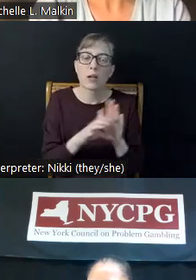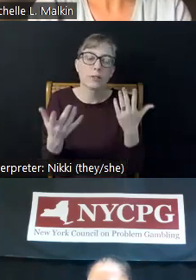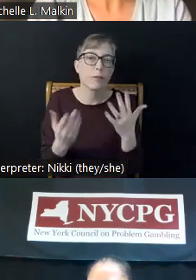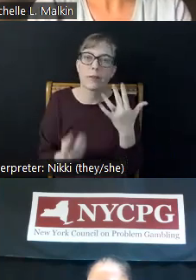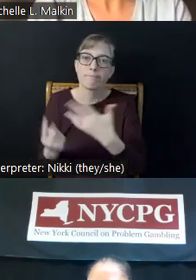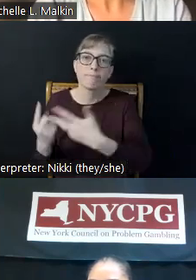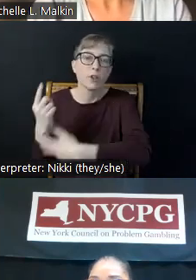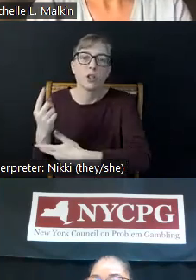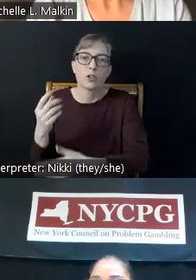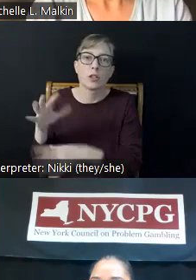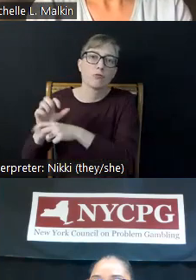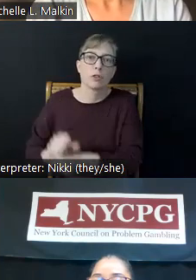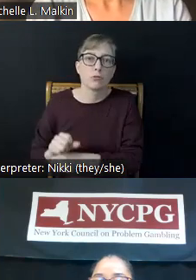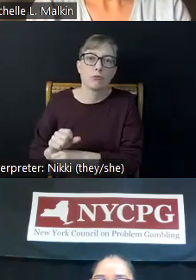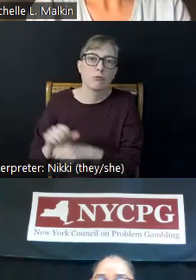jails and prisons.